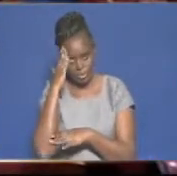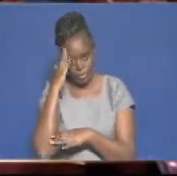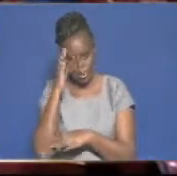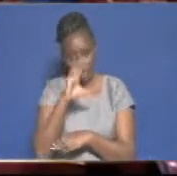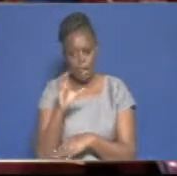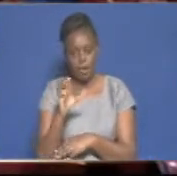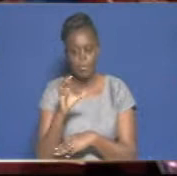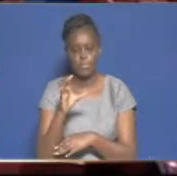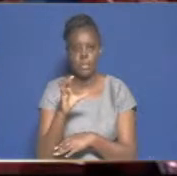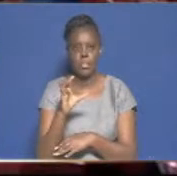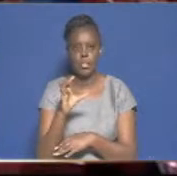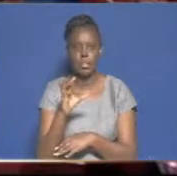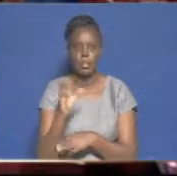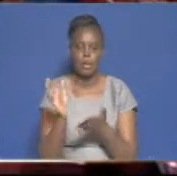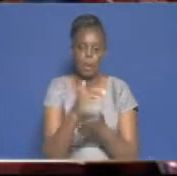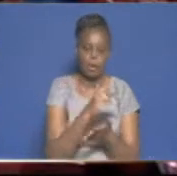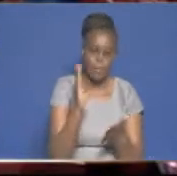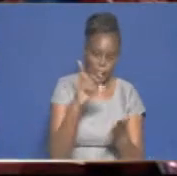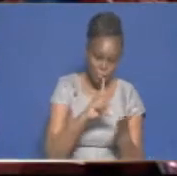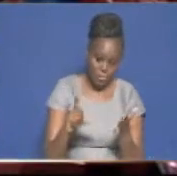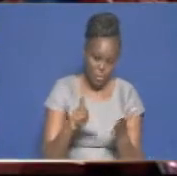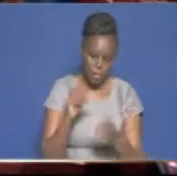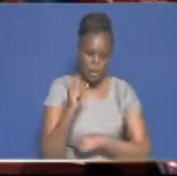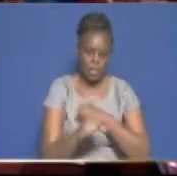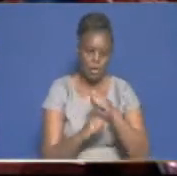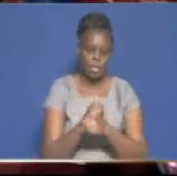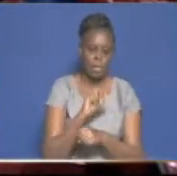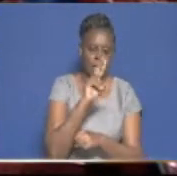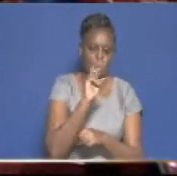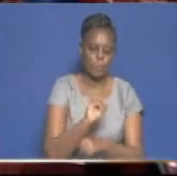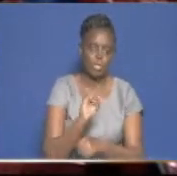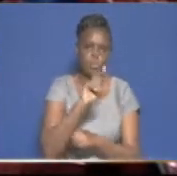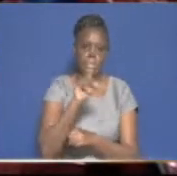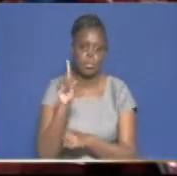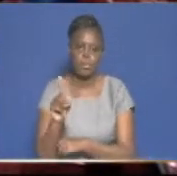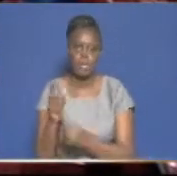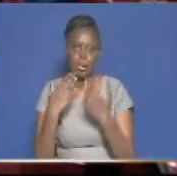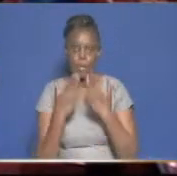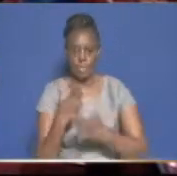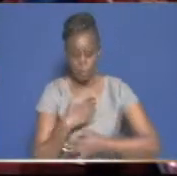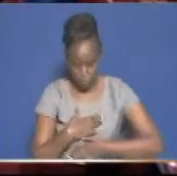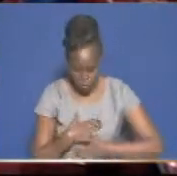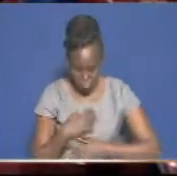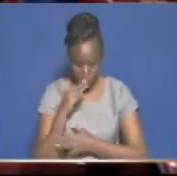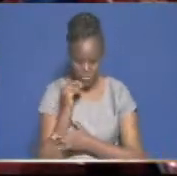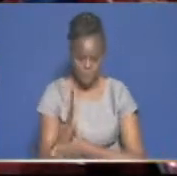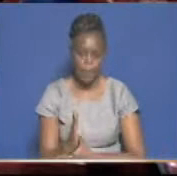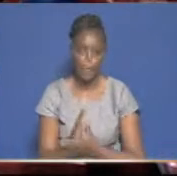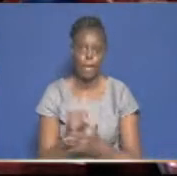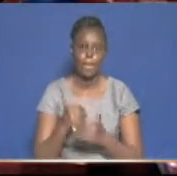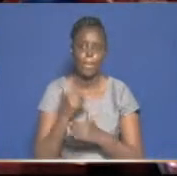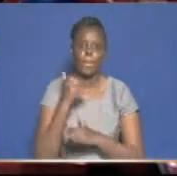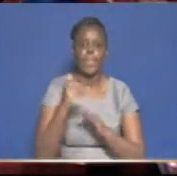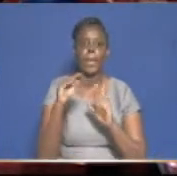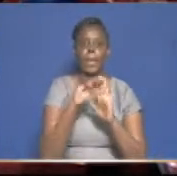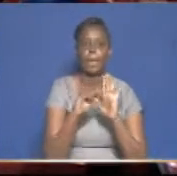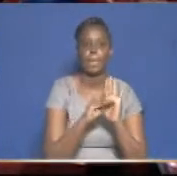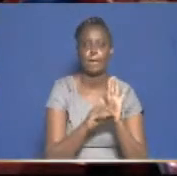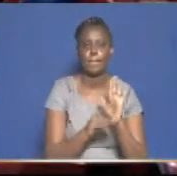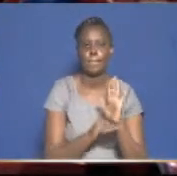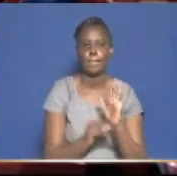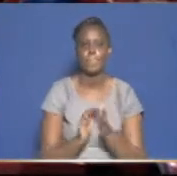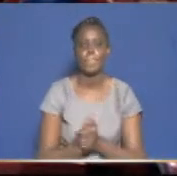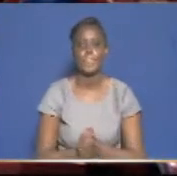County Allocation of Revenue Bill 2021. I thank you, Honorable Speaker. Next order.